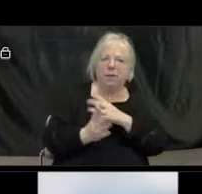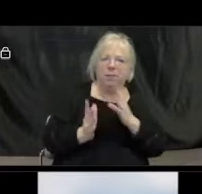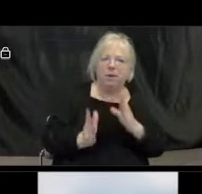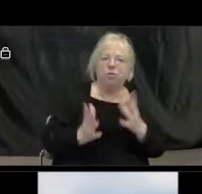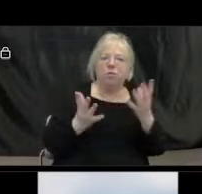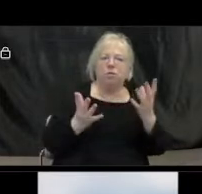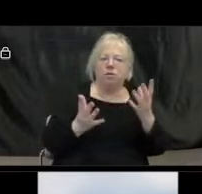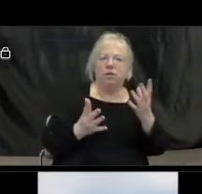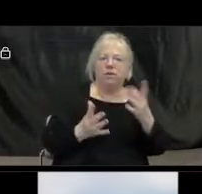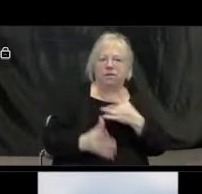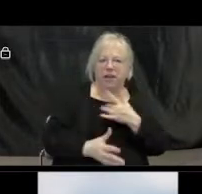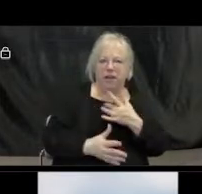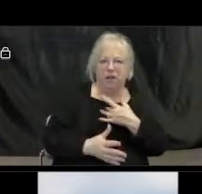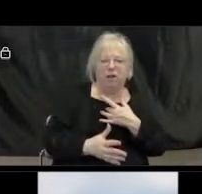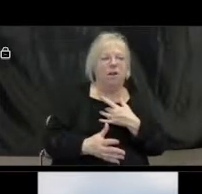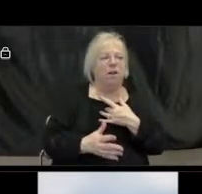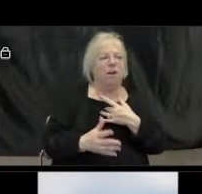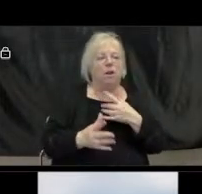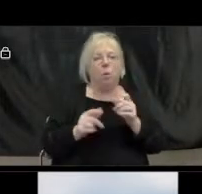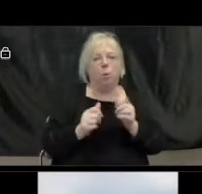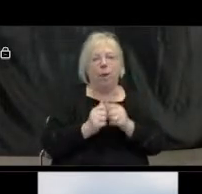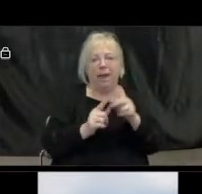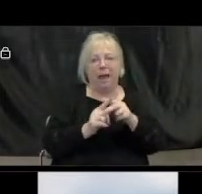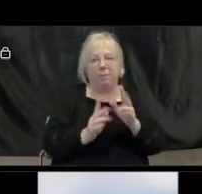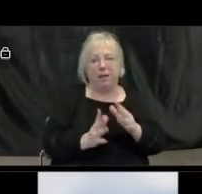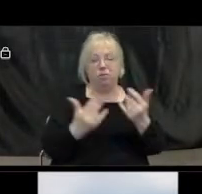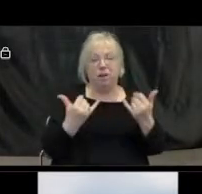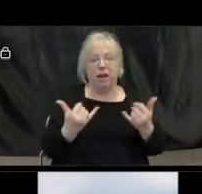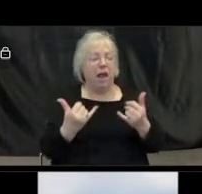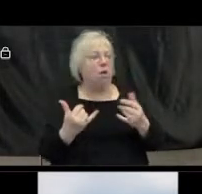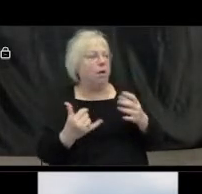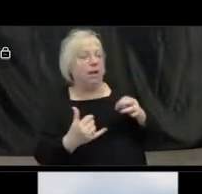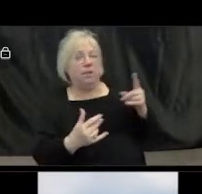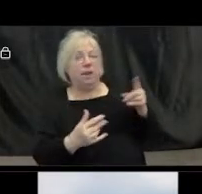the application has been presented. Again,